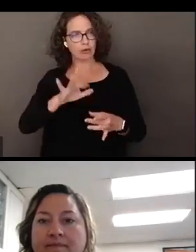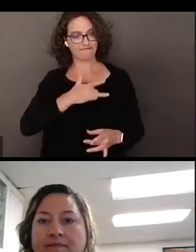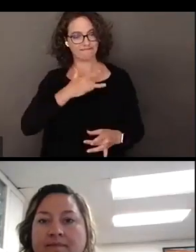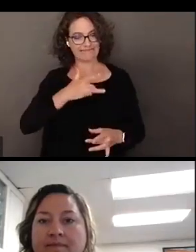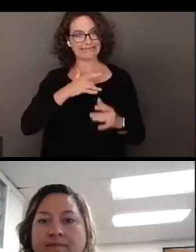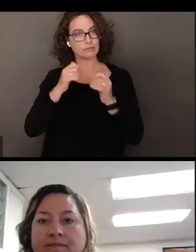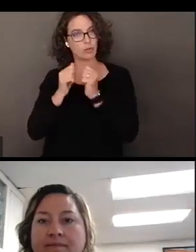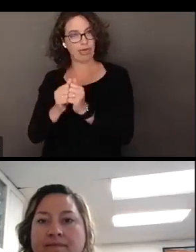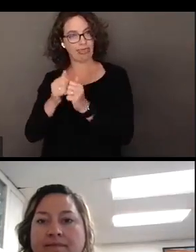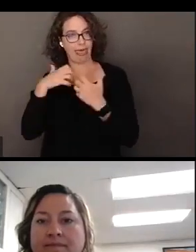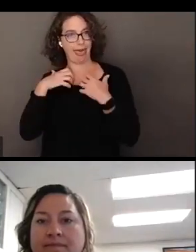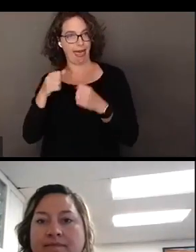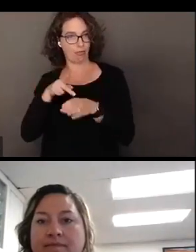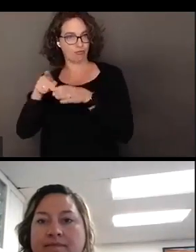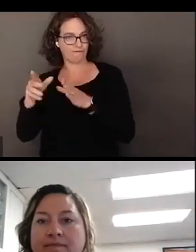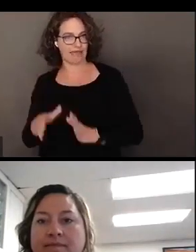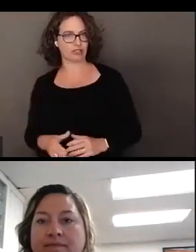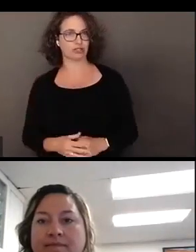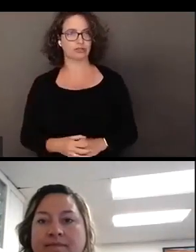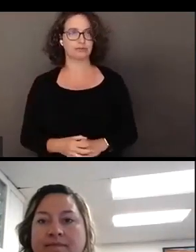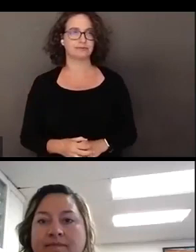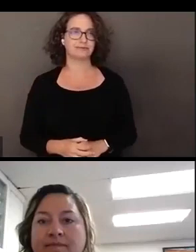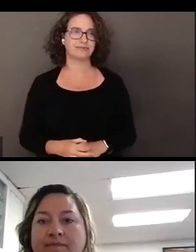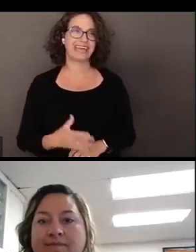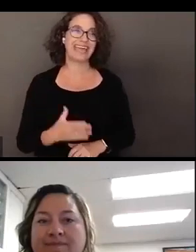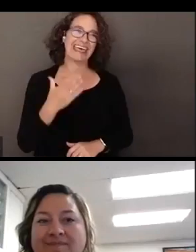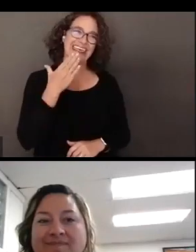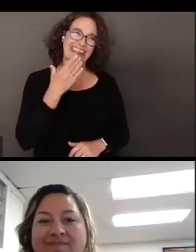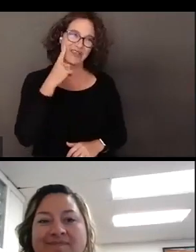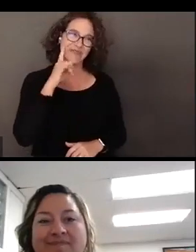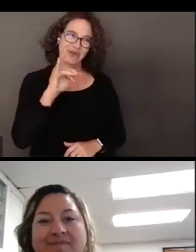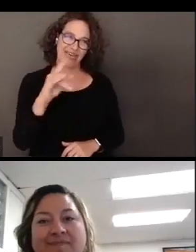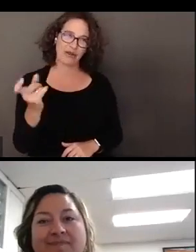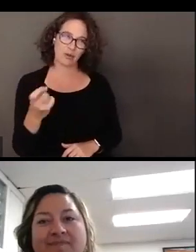professional? Thank you, Olga, for that question.